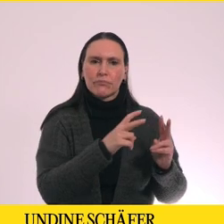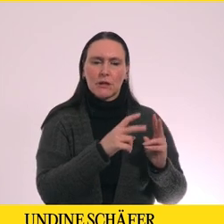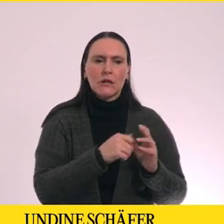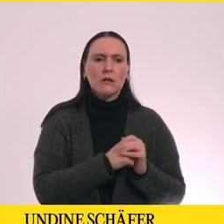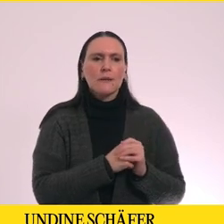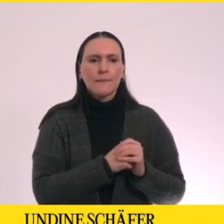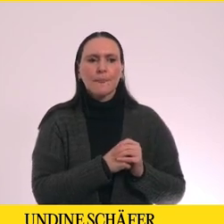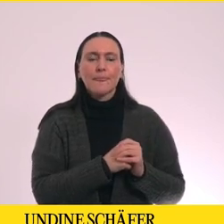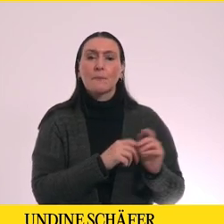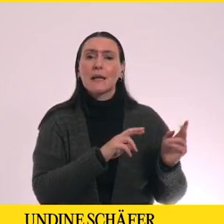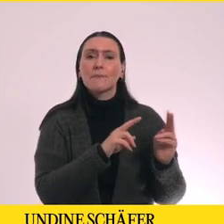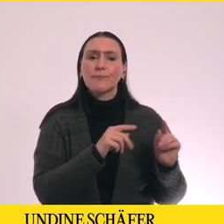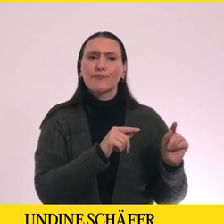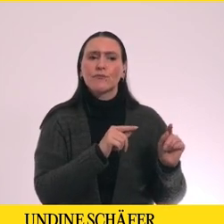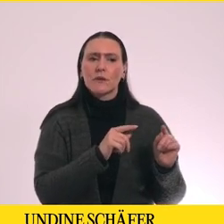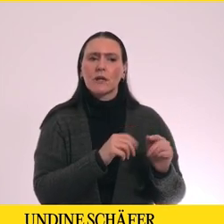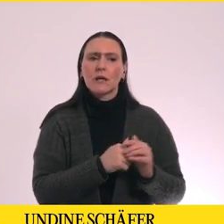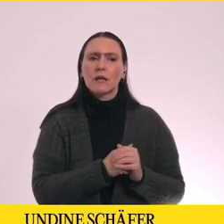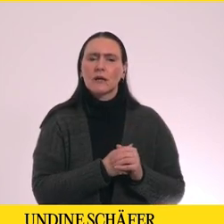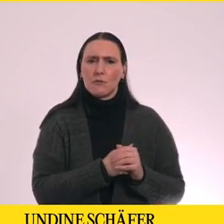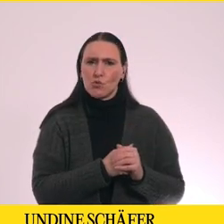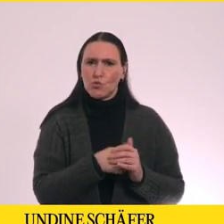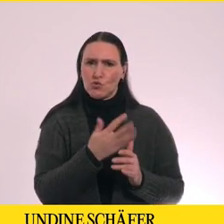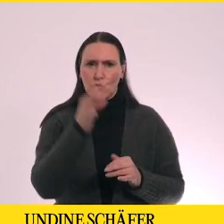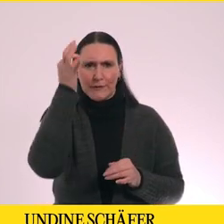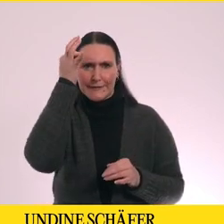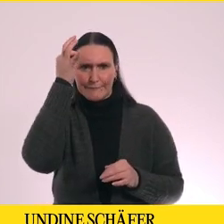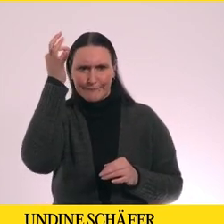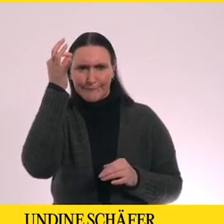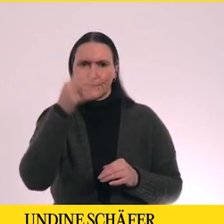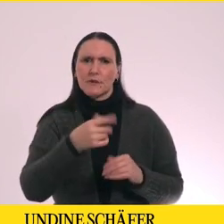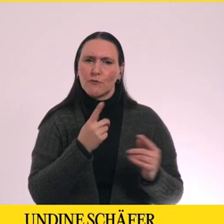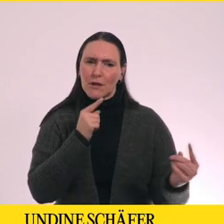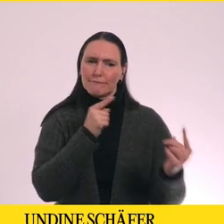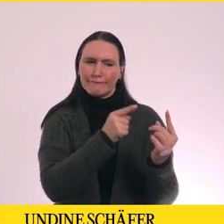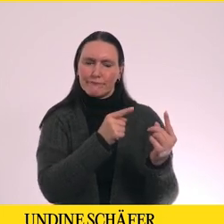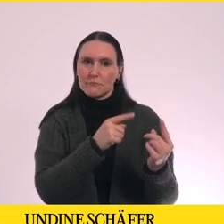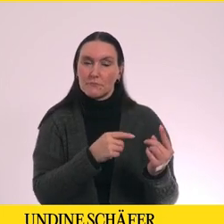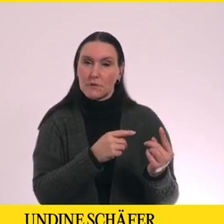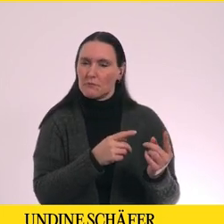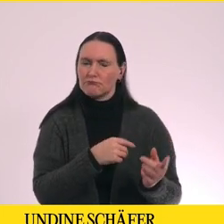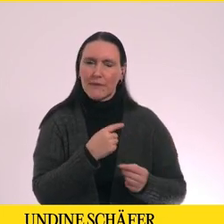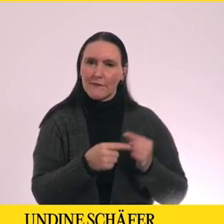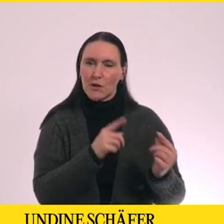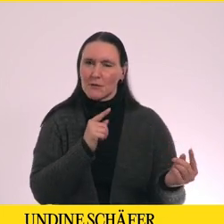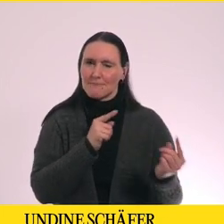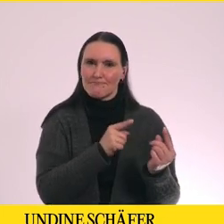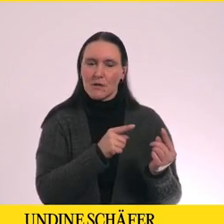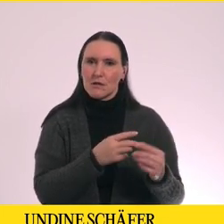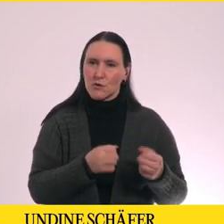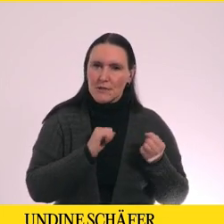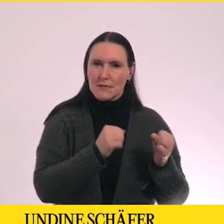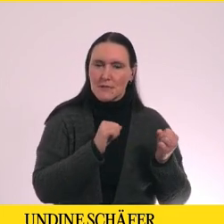there for a certain purpose. Everyone that was there was offering time, engagement,